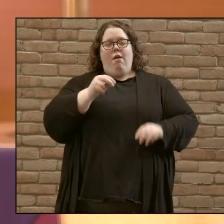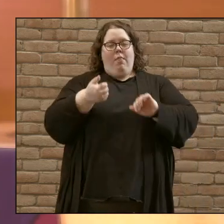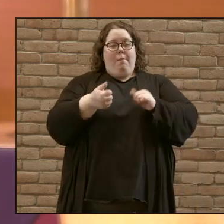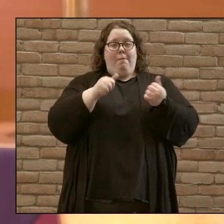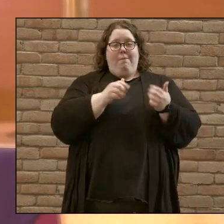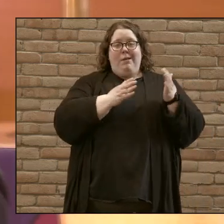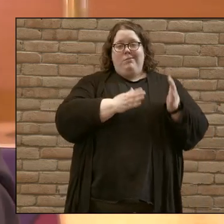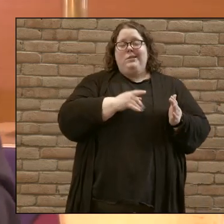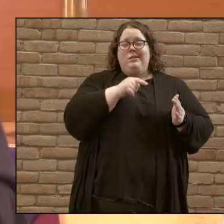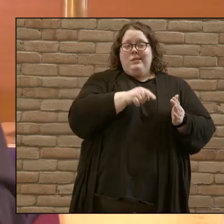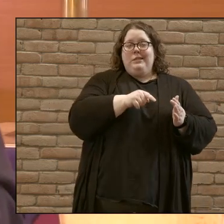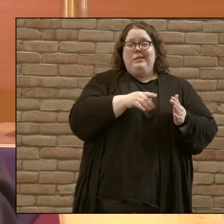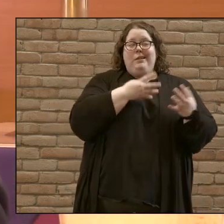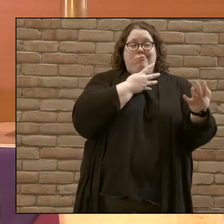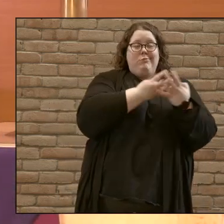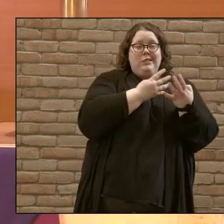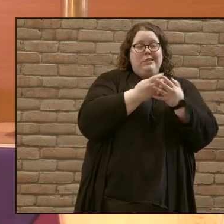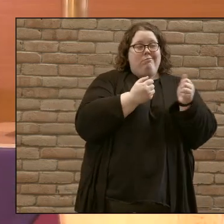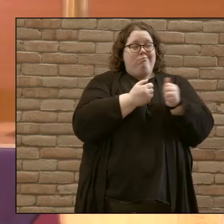Doubt,